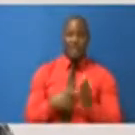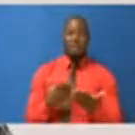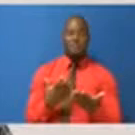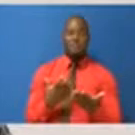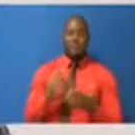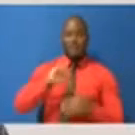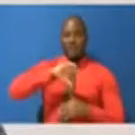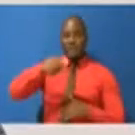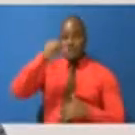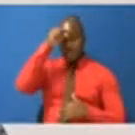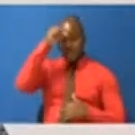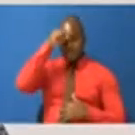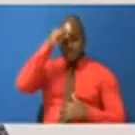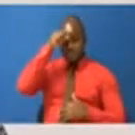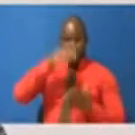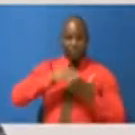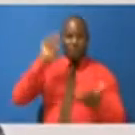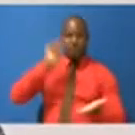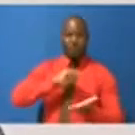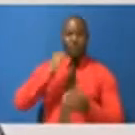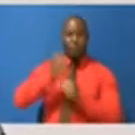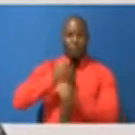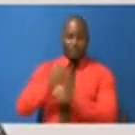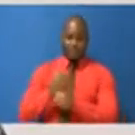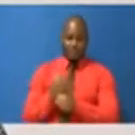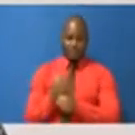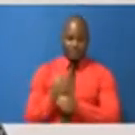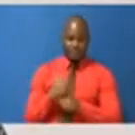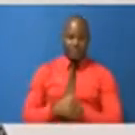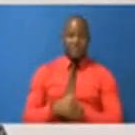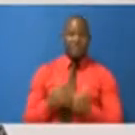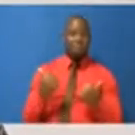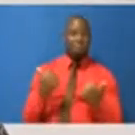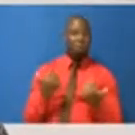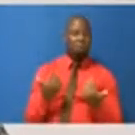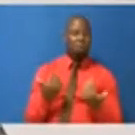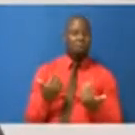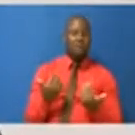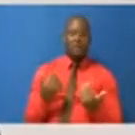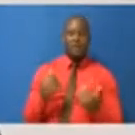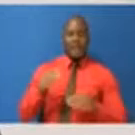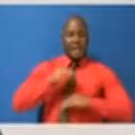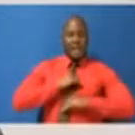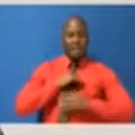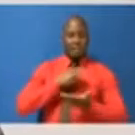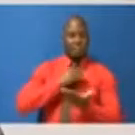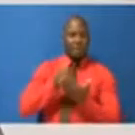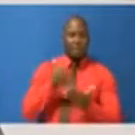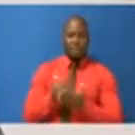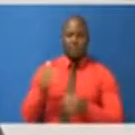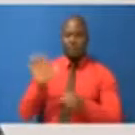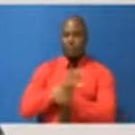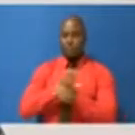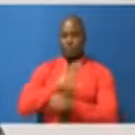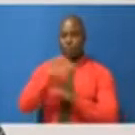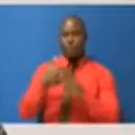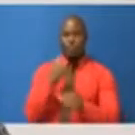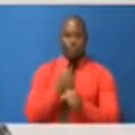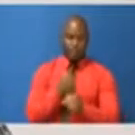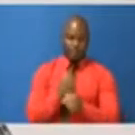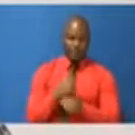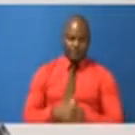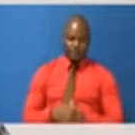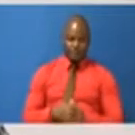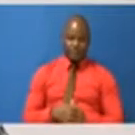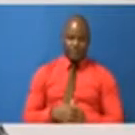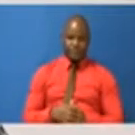county government has more of the functions yet not enough money to fulfill those functions